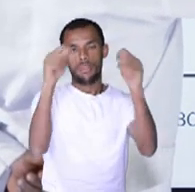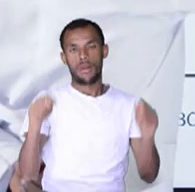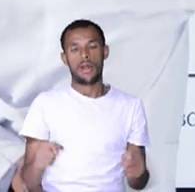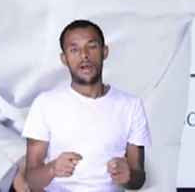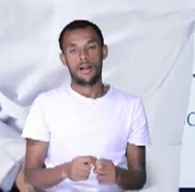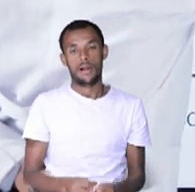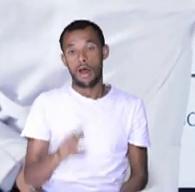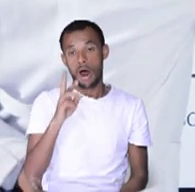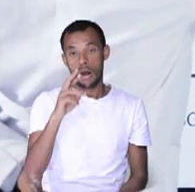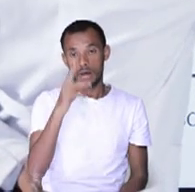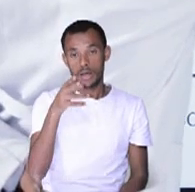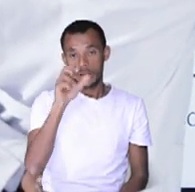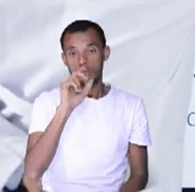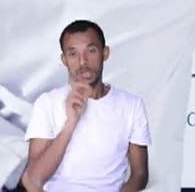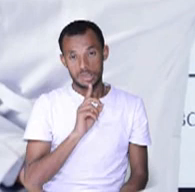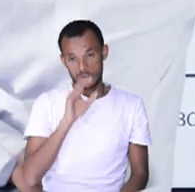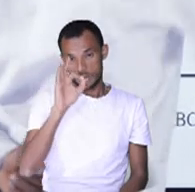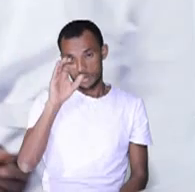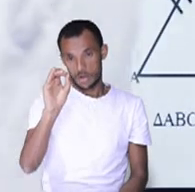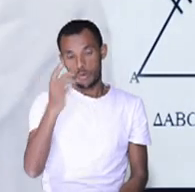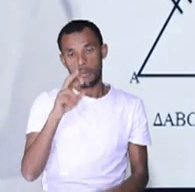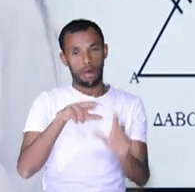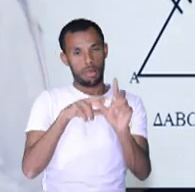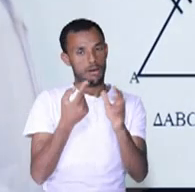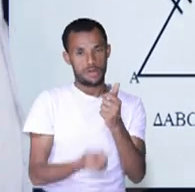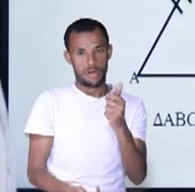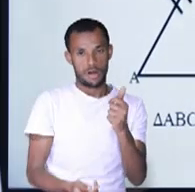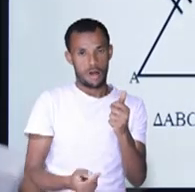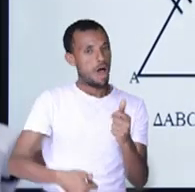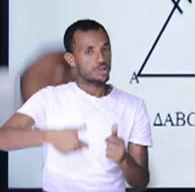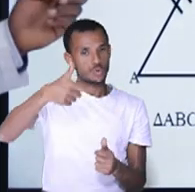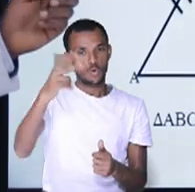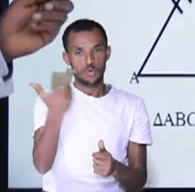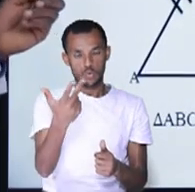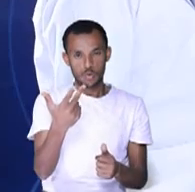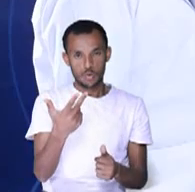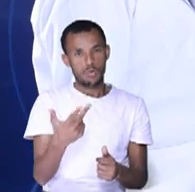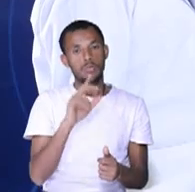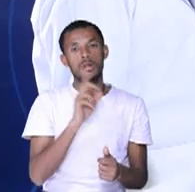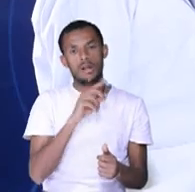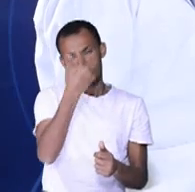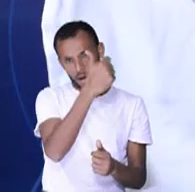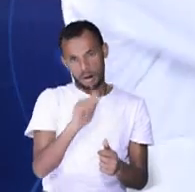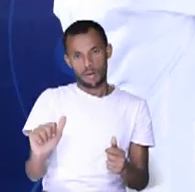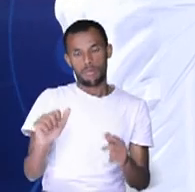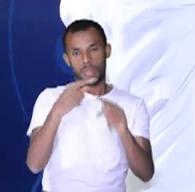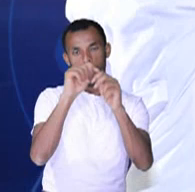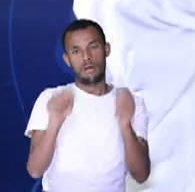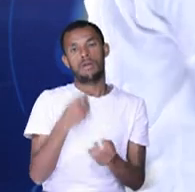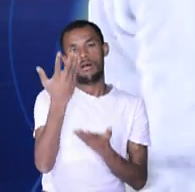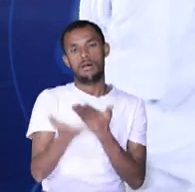of triangles. It works for any pair of triangles.